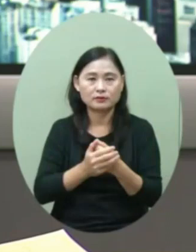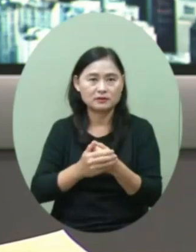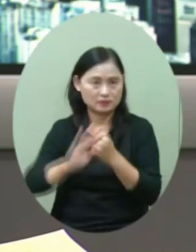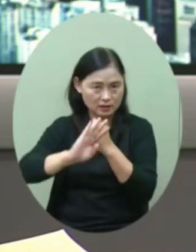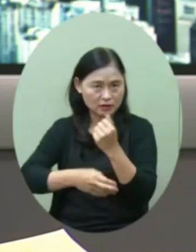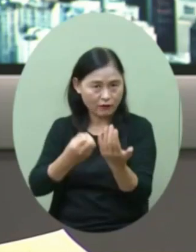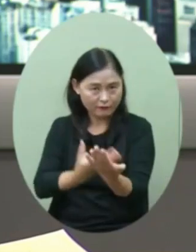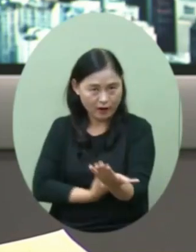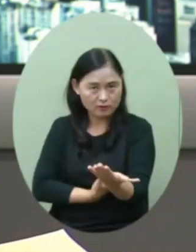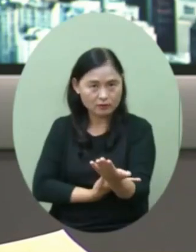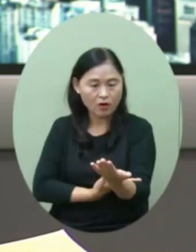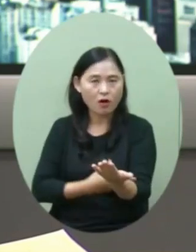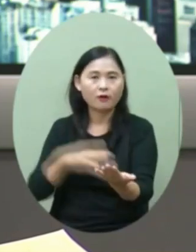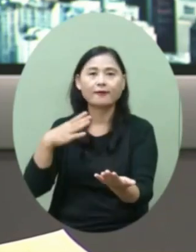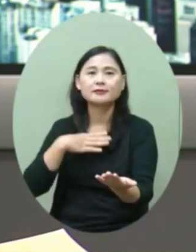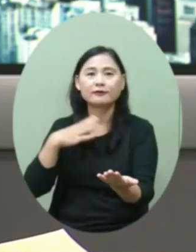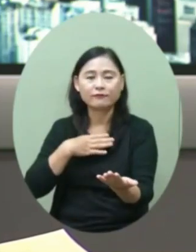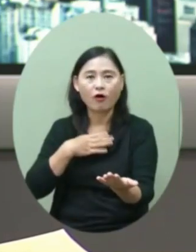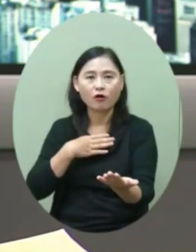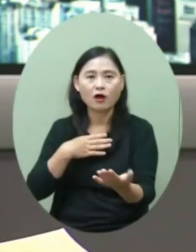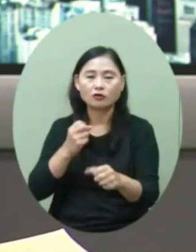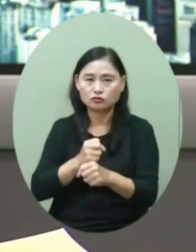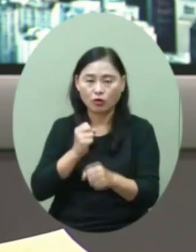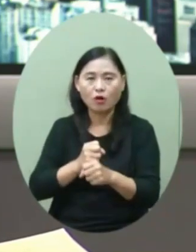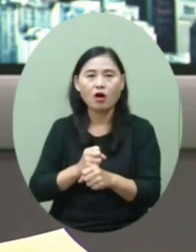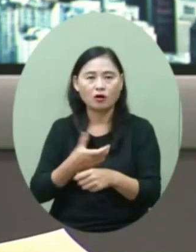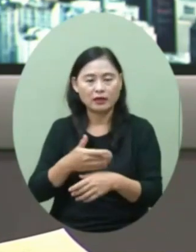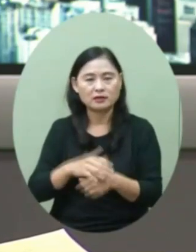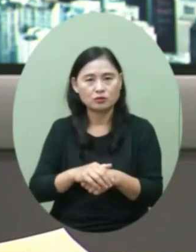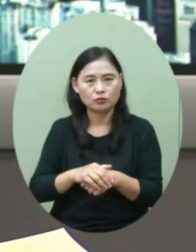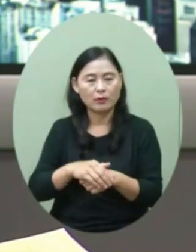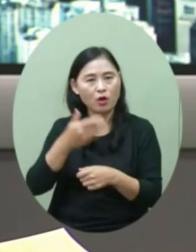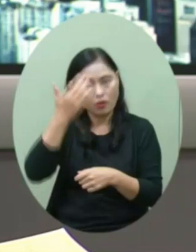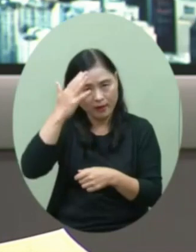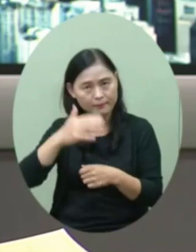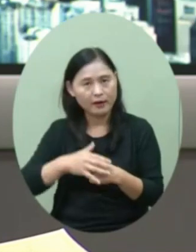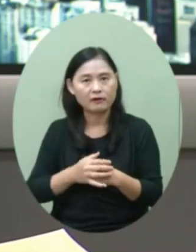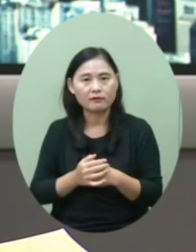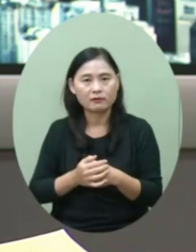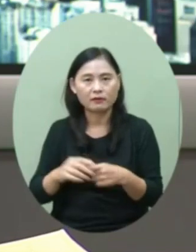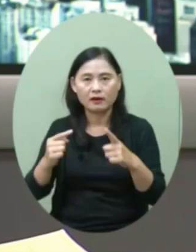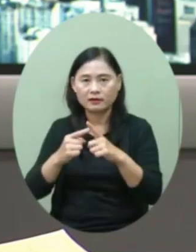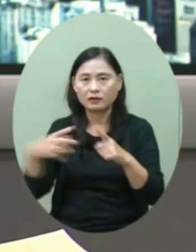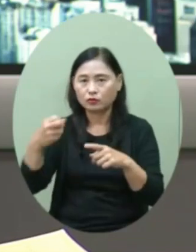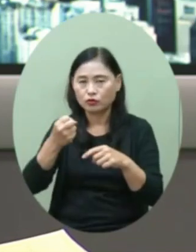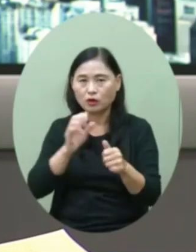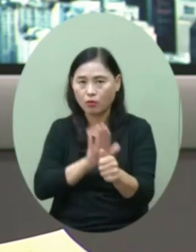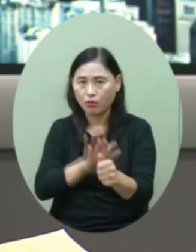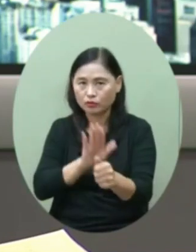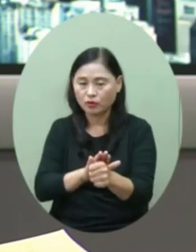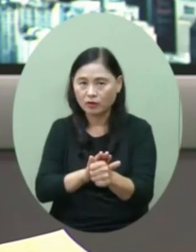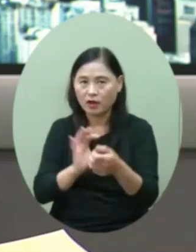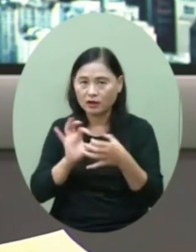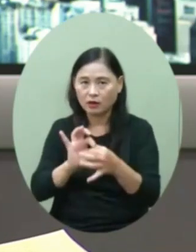a promulgation for this law to be implemented in Hong Kong. So we have to understand it this way in how this